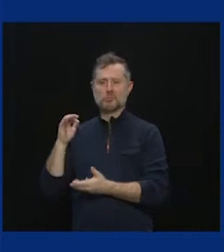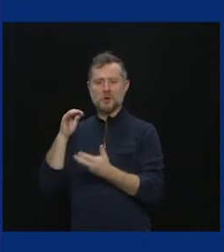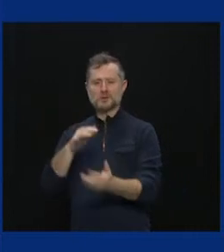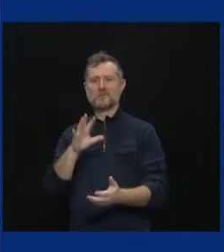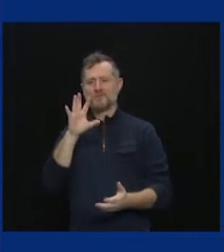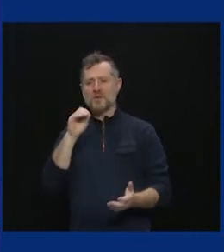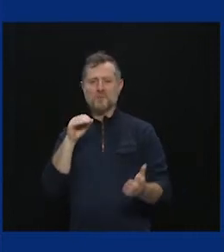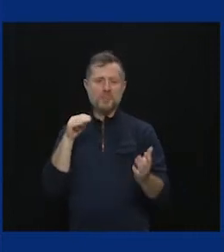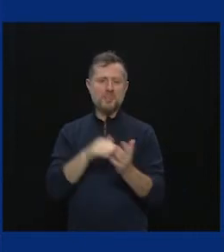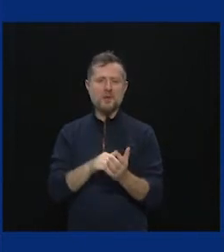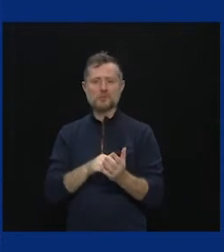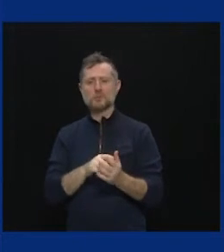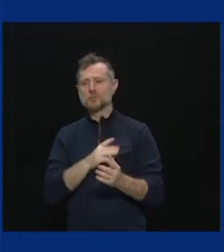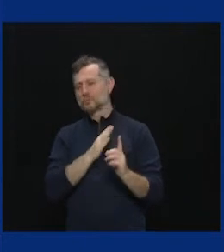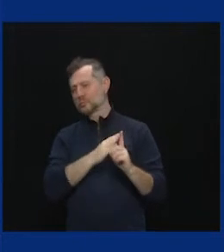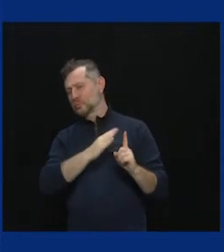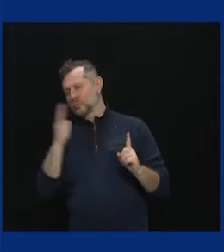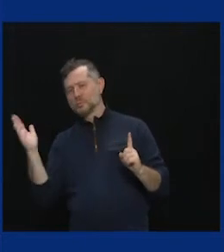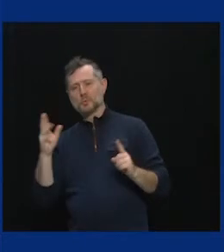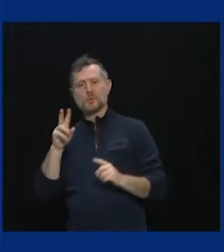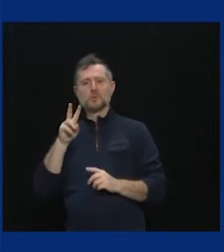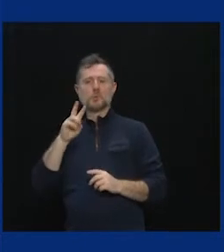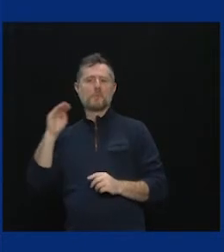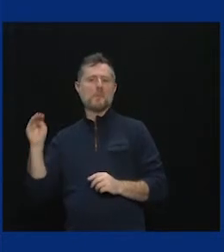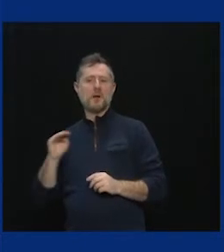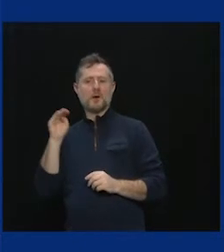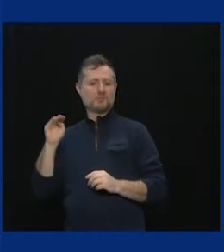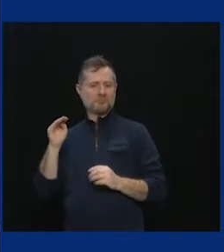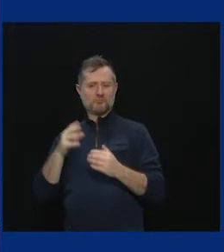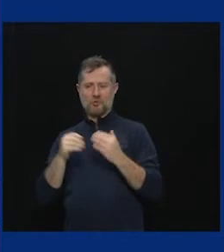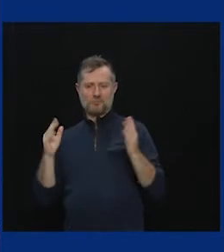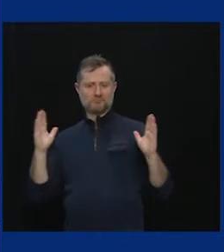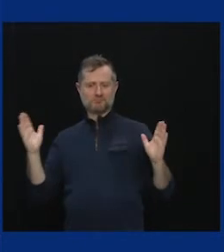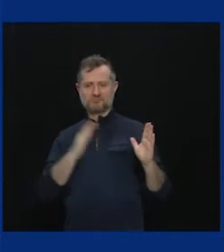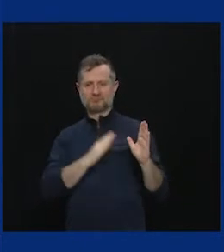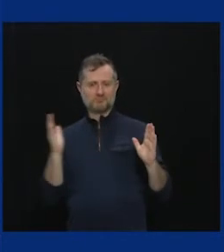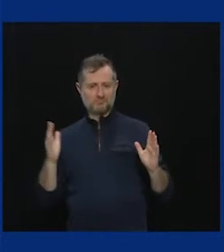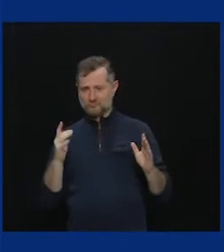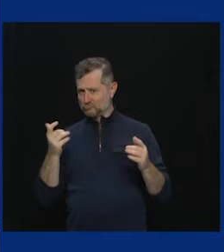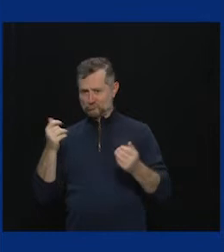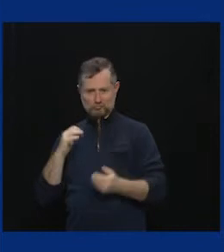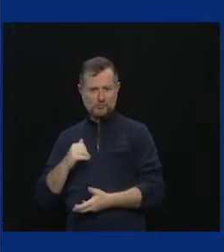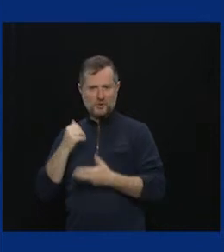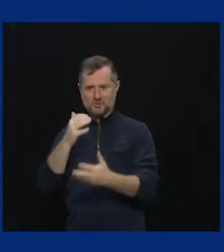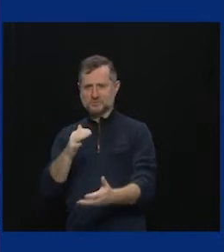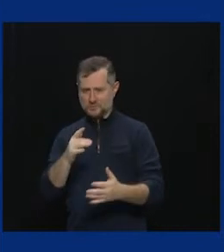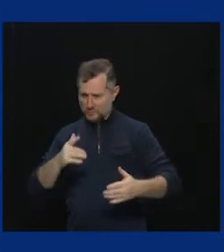million to bring major attractions here. So I'm very excited about that. And lastly,